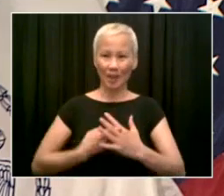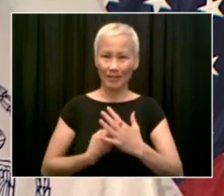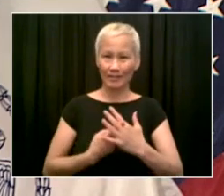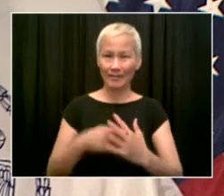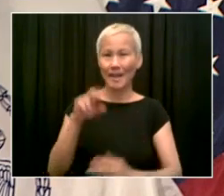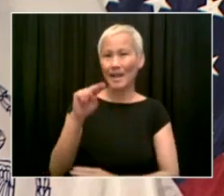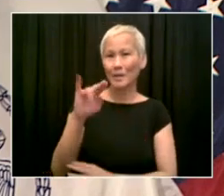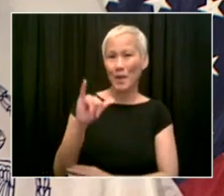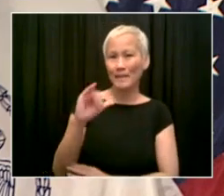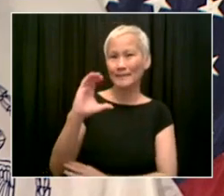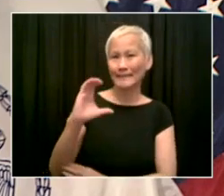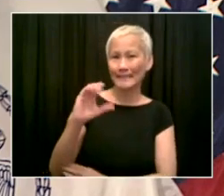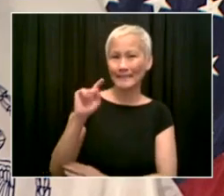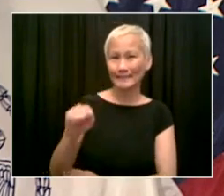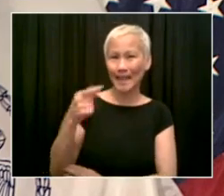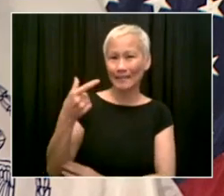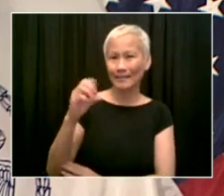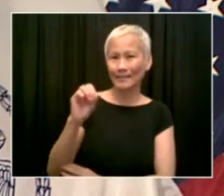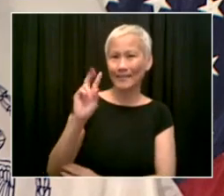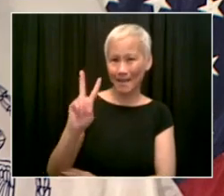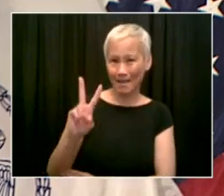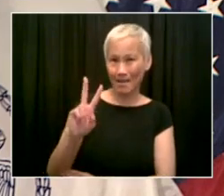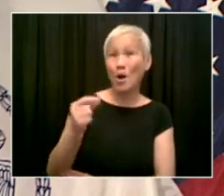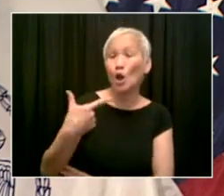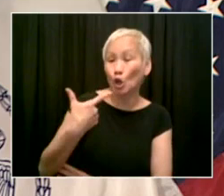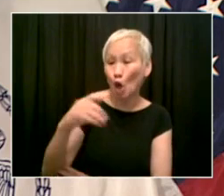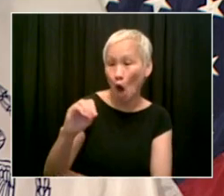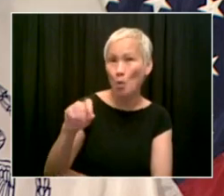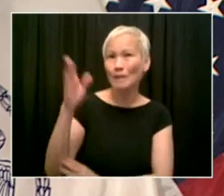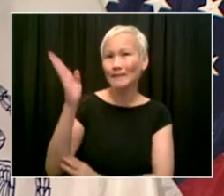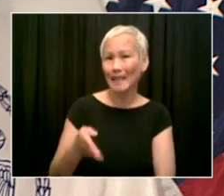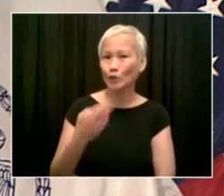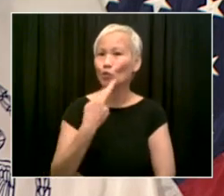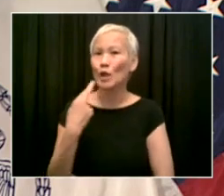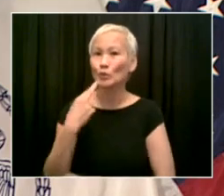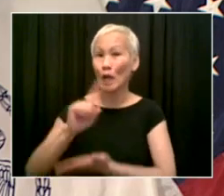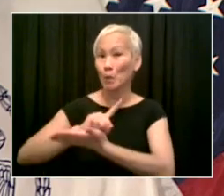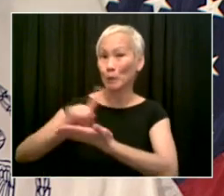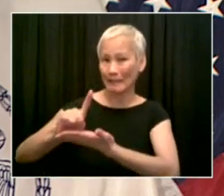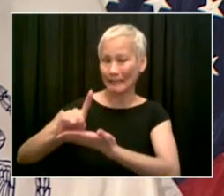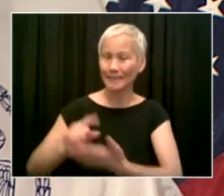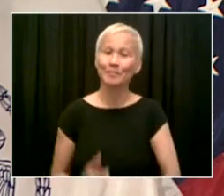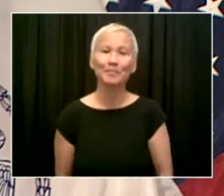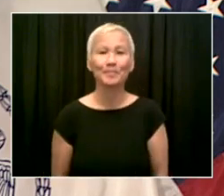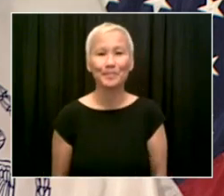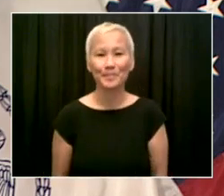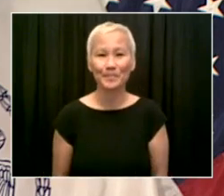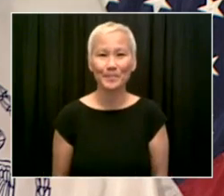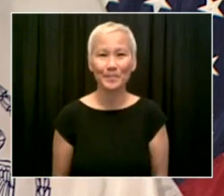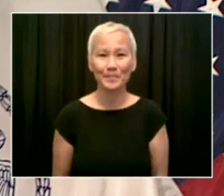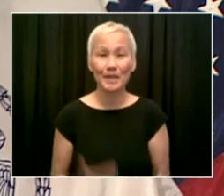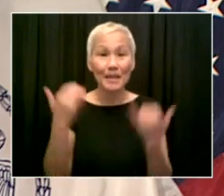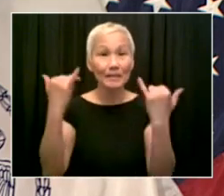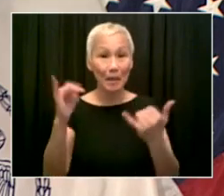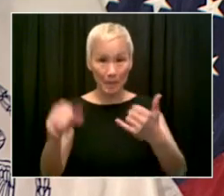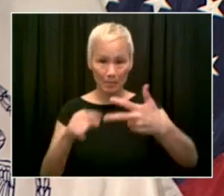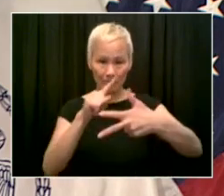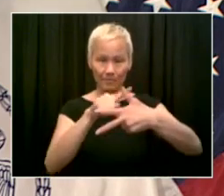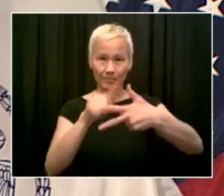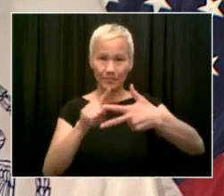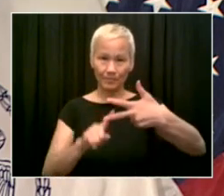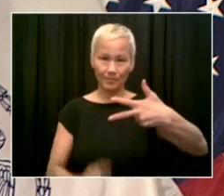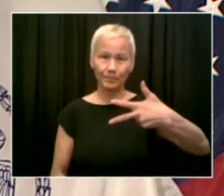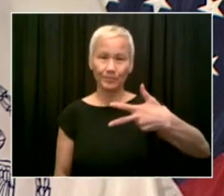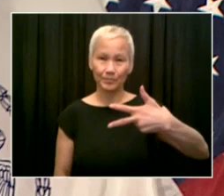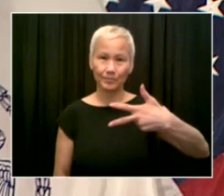nycgo.com/Restaurant Week is where you can go for more information. All right, let's go over our indicators for the day. And we're going to